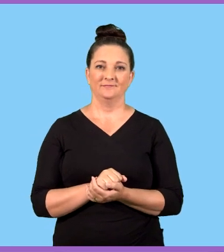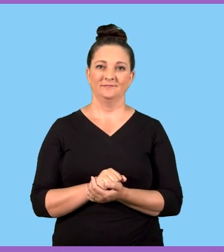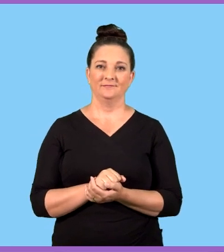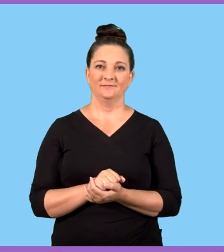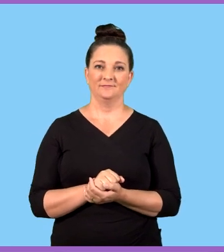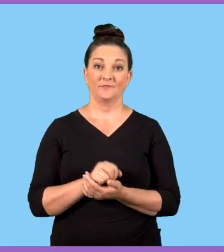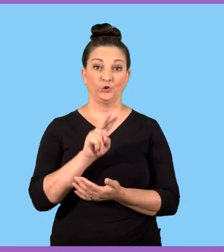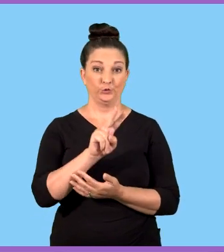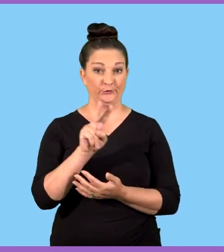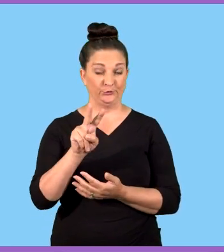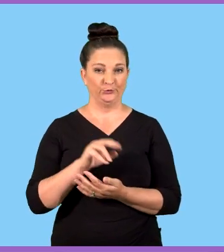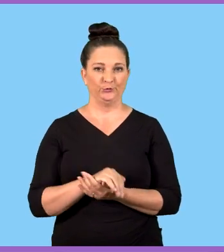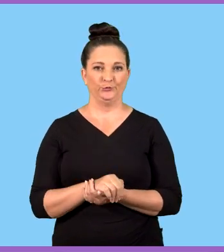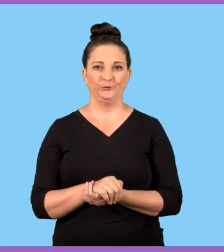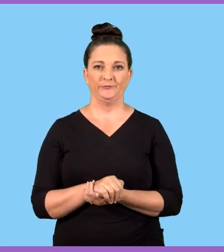18,